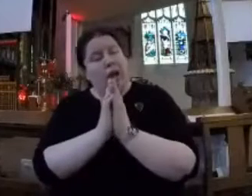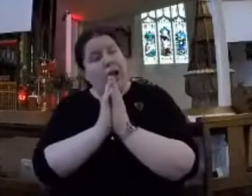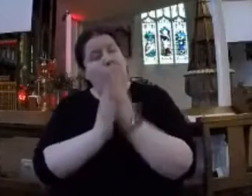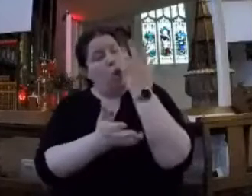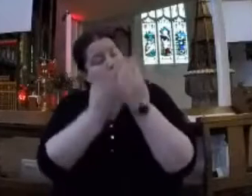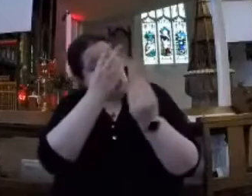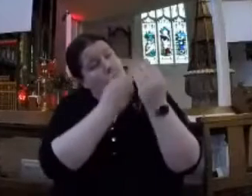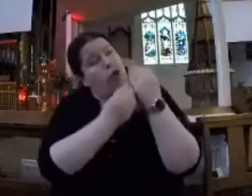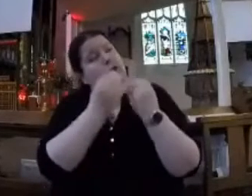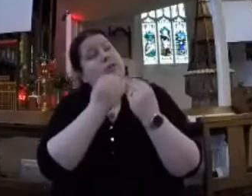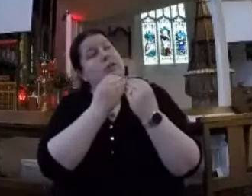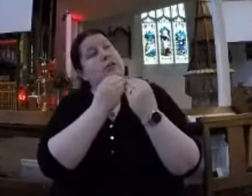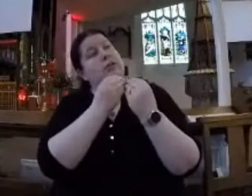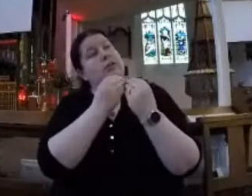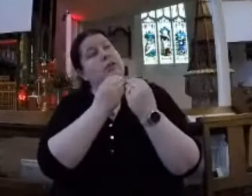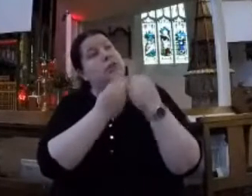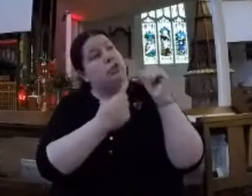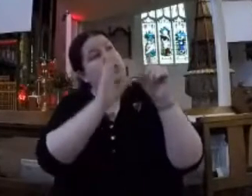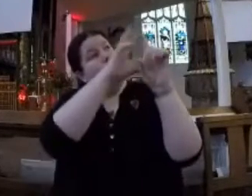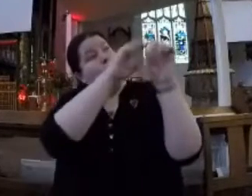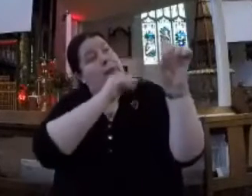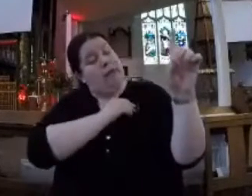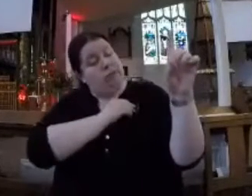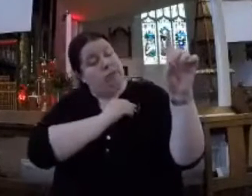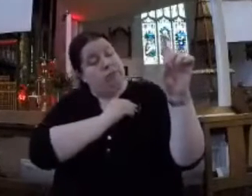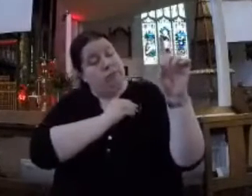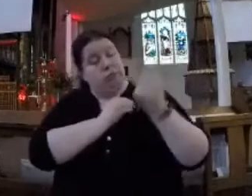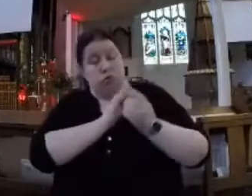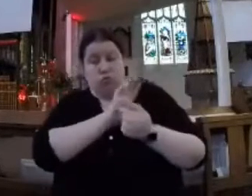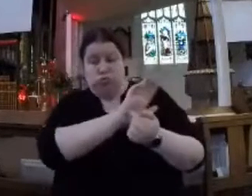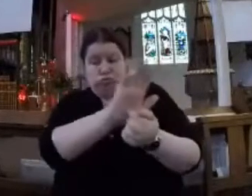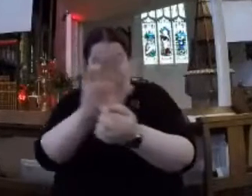we learn, and we imitate his love.